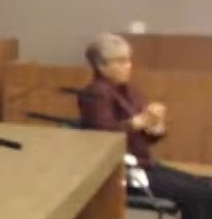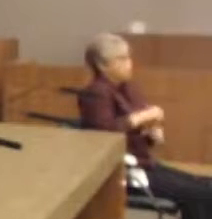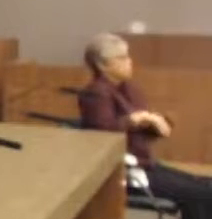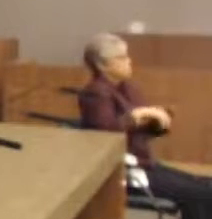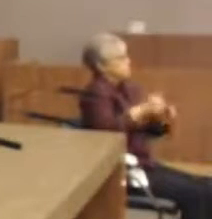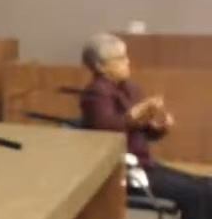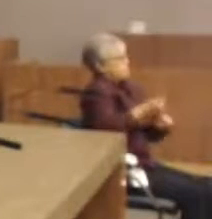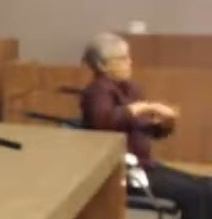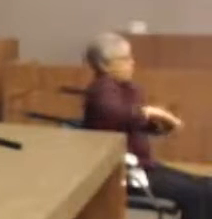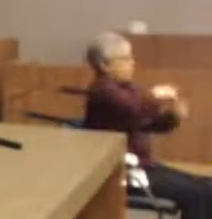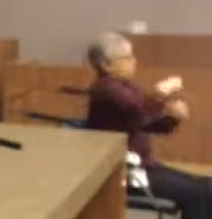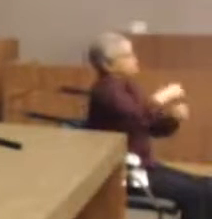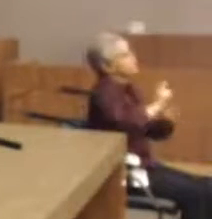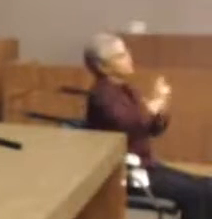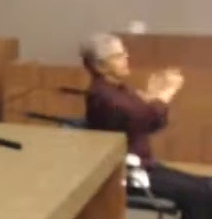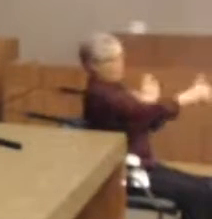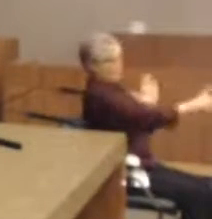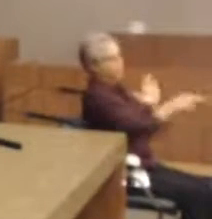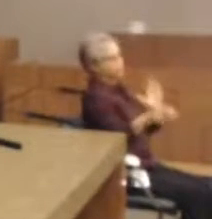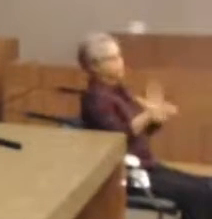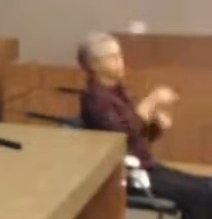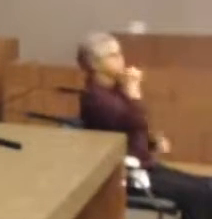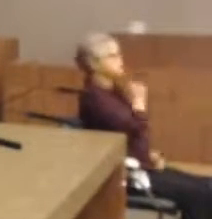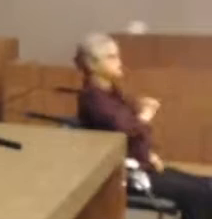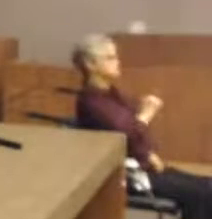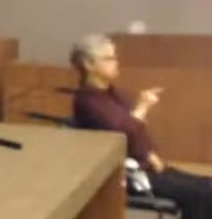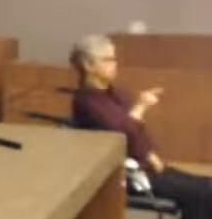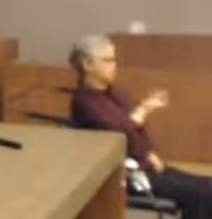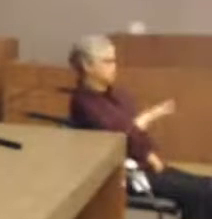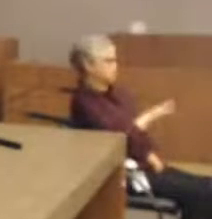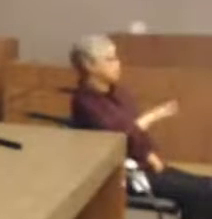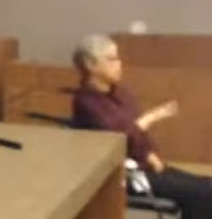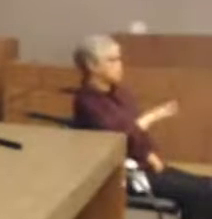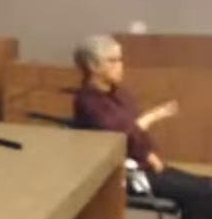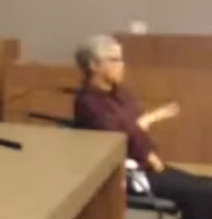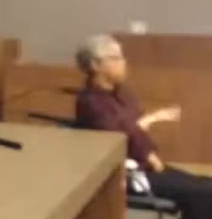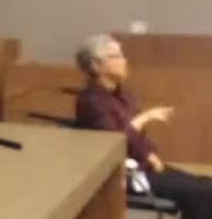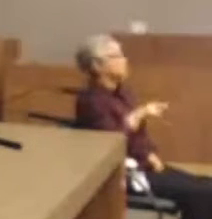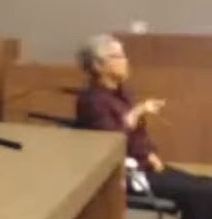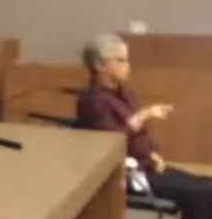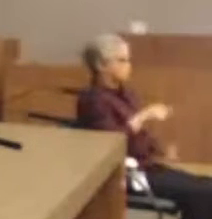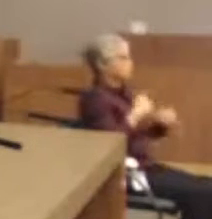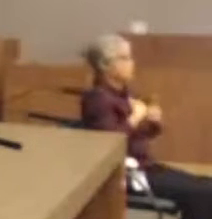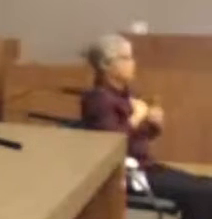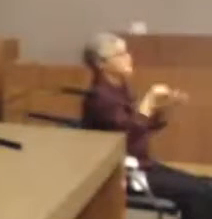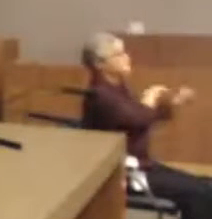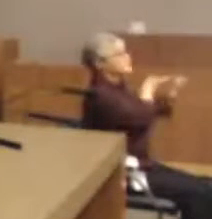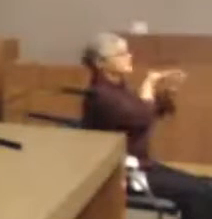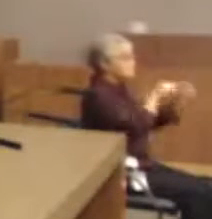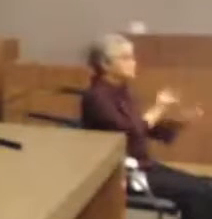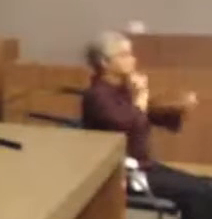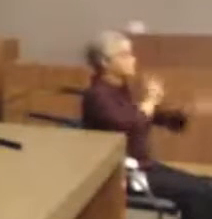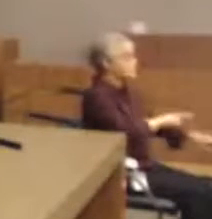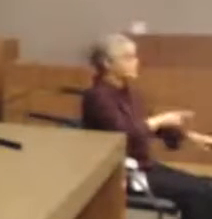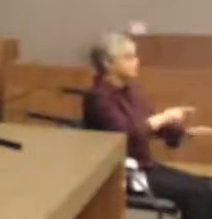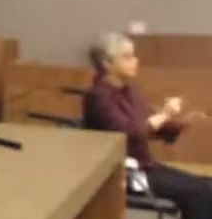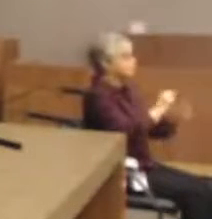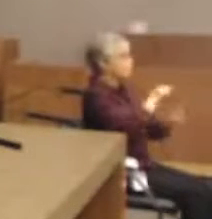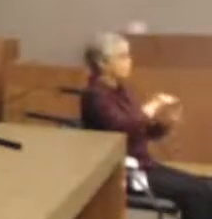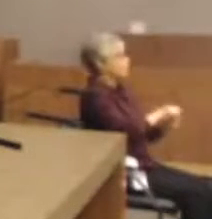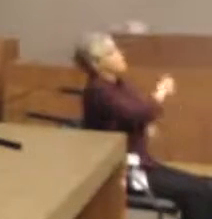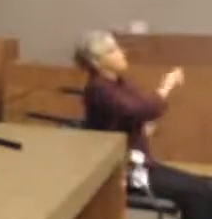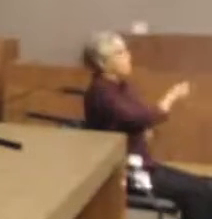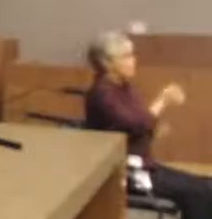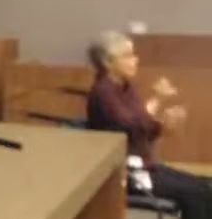when she was an adult, the case that I worked on when she was 24 years old, she had a similar reaction when another trauma was happening. She was not able to act,